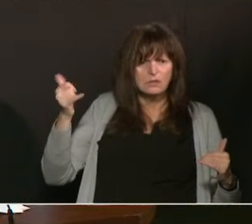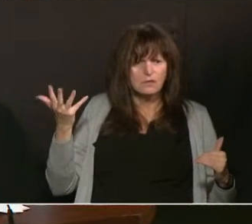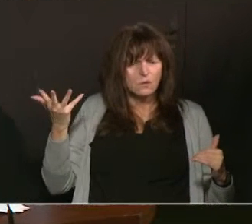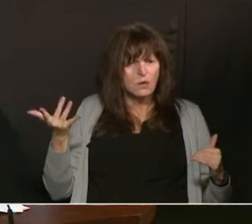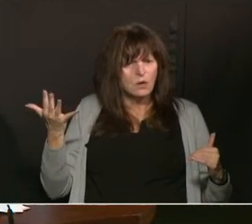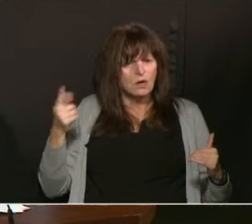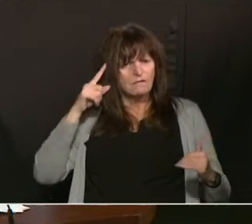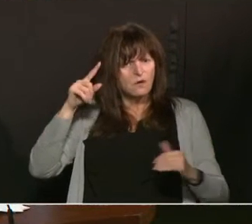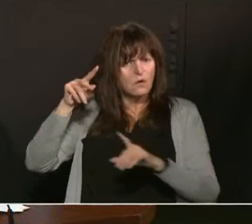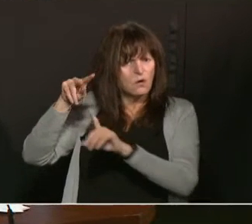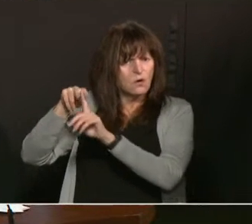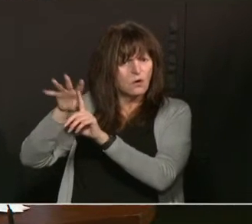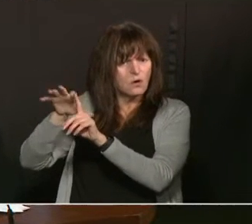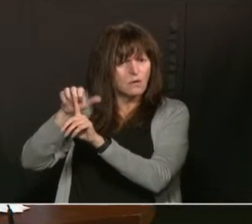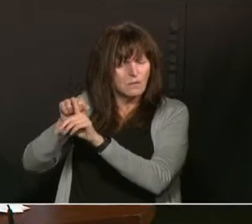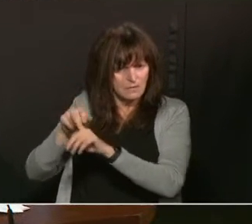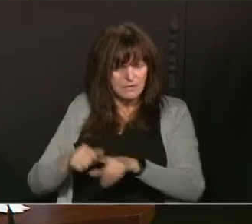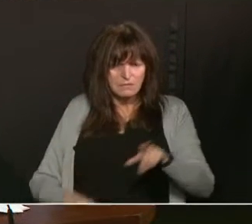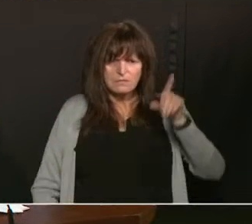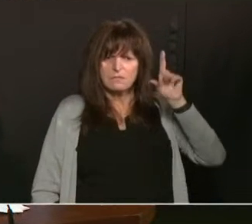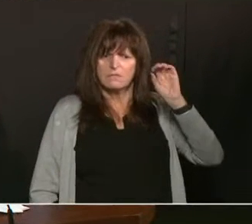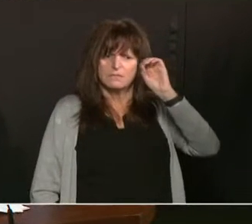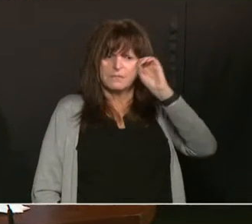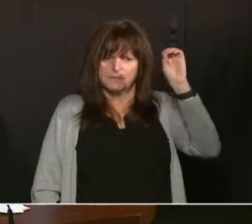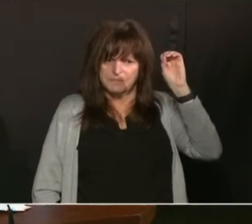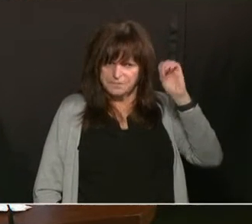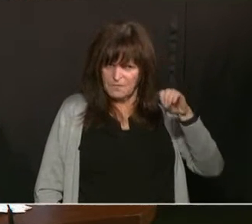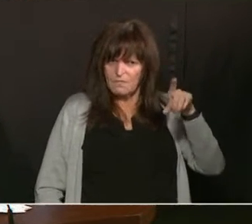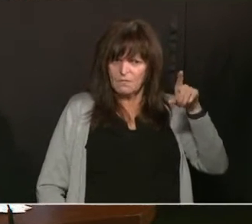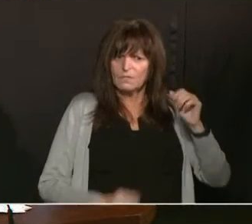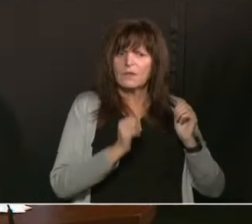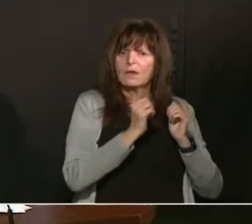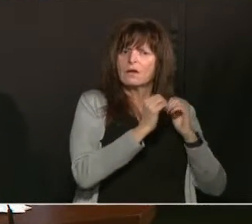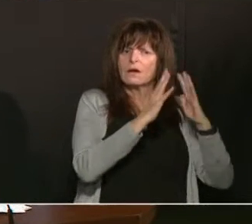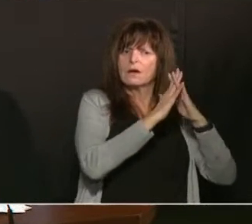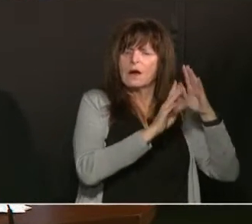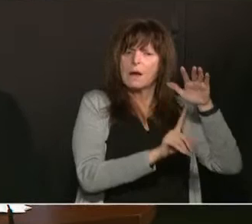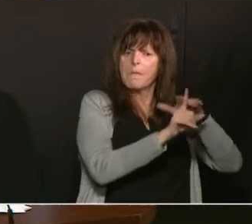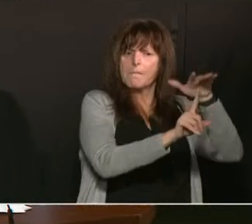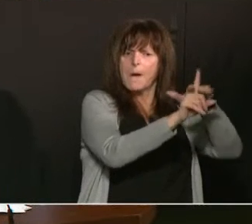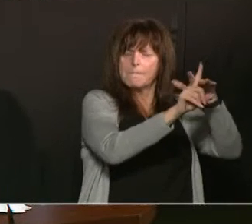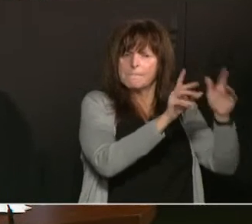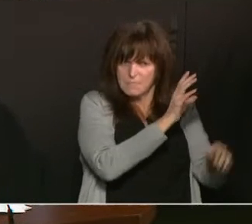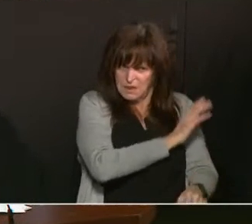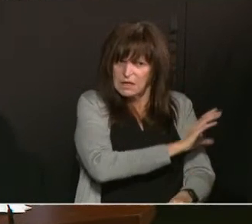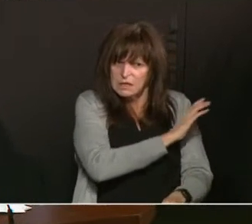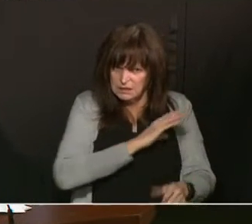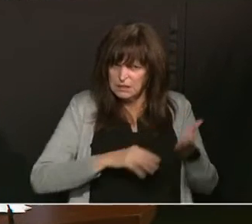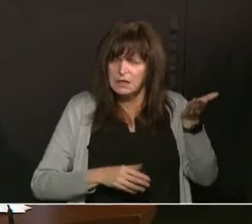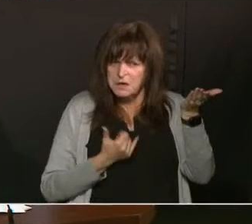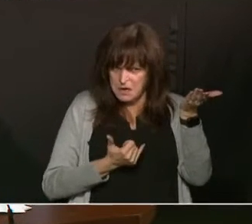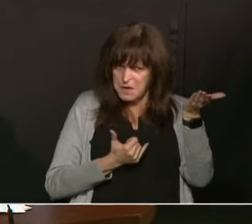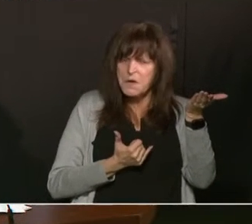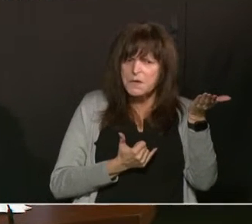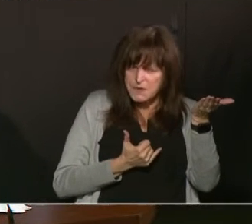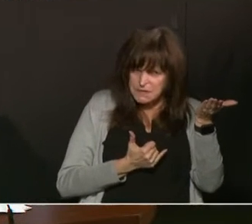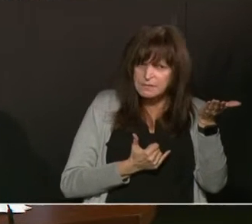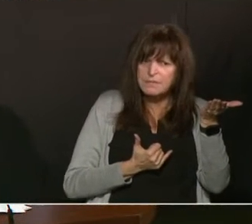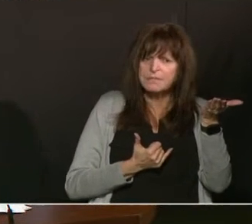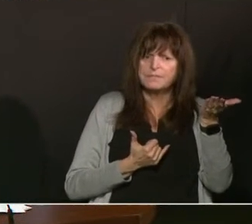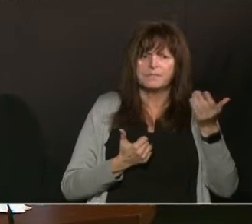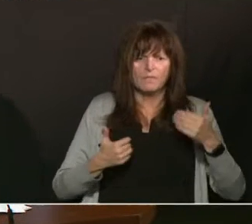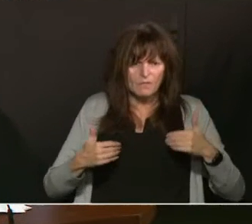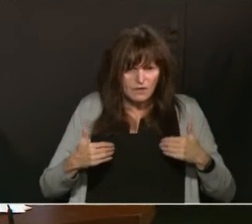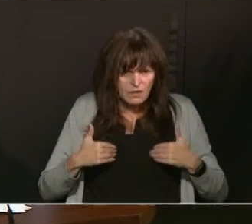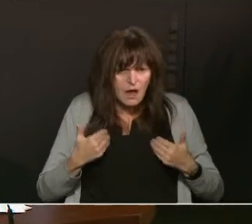seen extremely busy pop-up clinics where the young and admittedly the healthy people are getting shots before